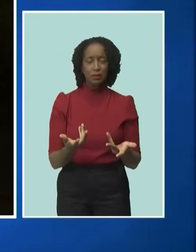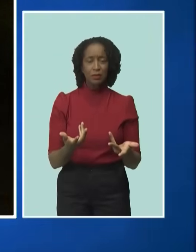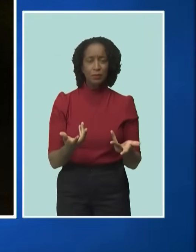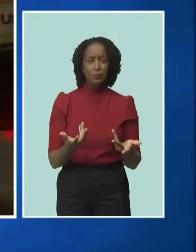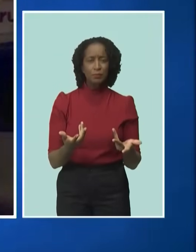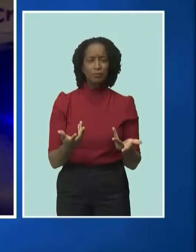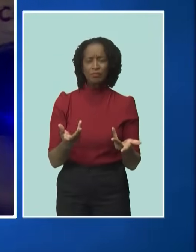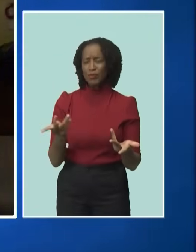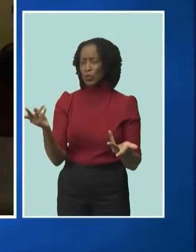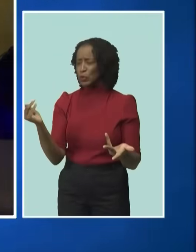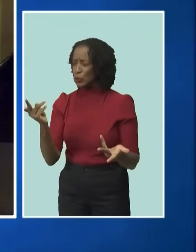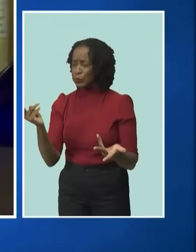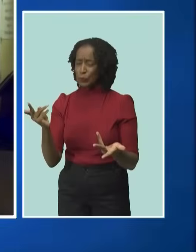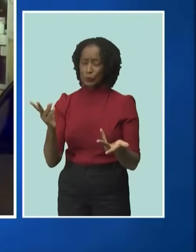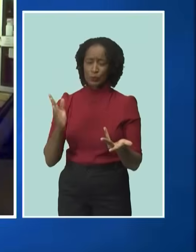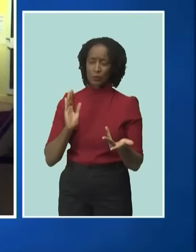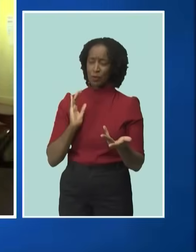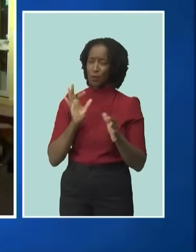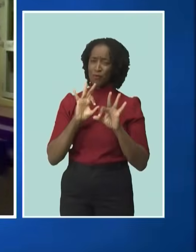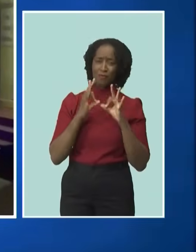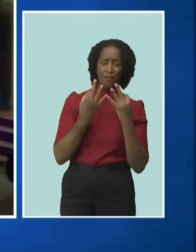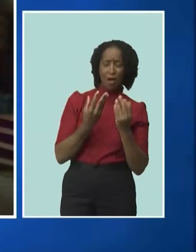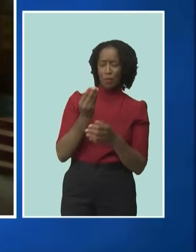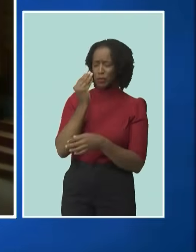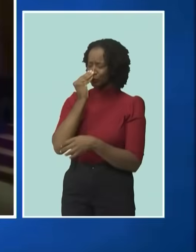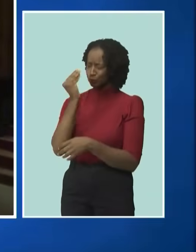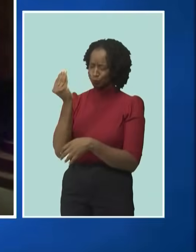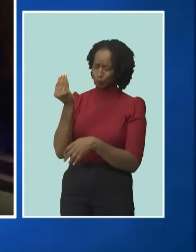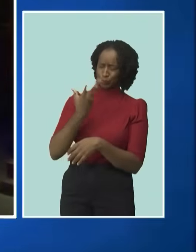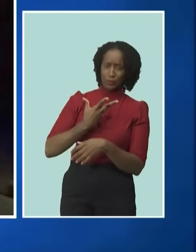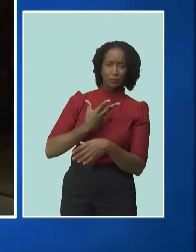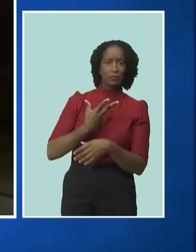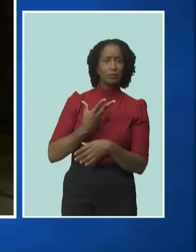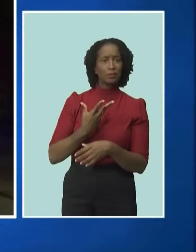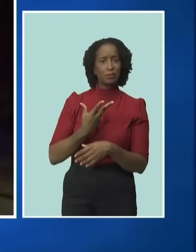a disrespectful